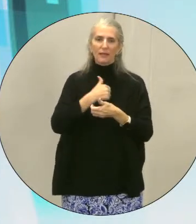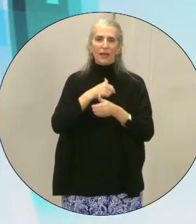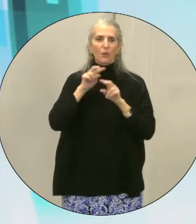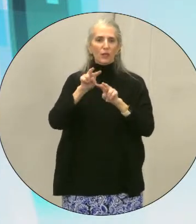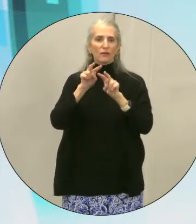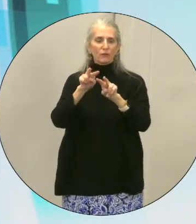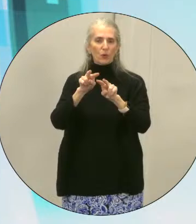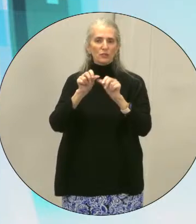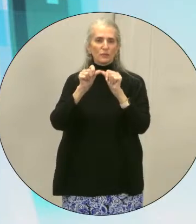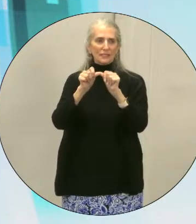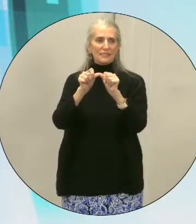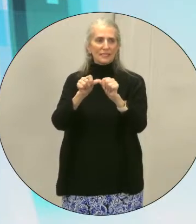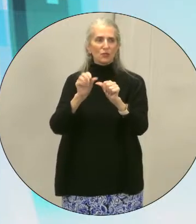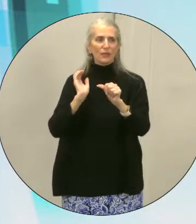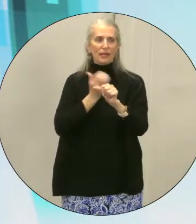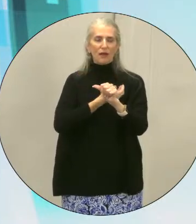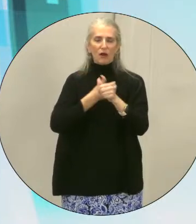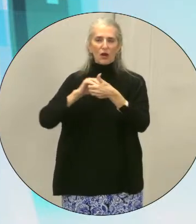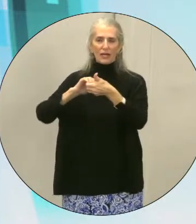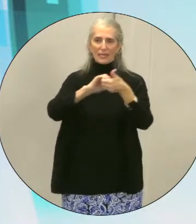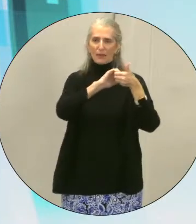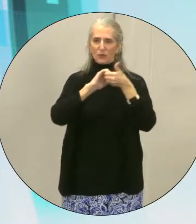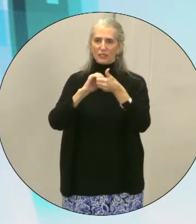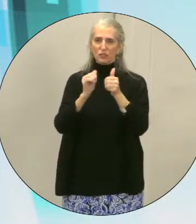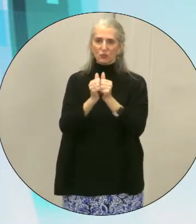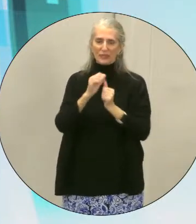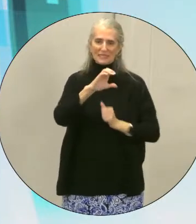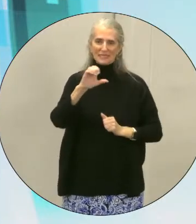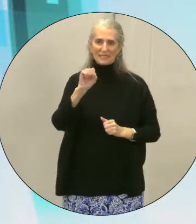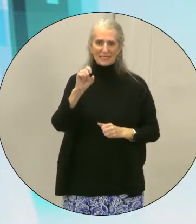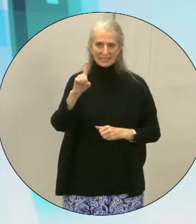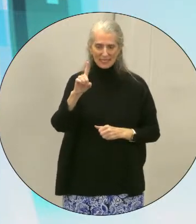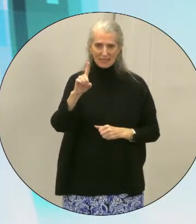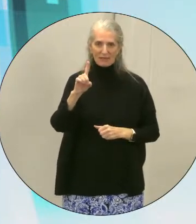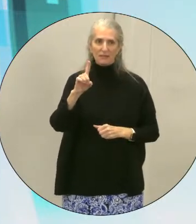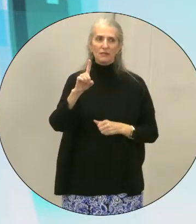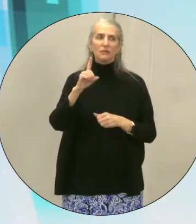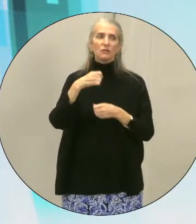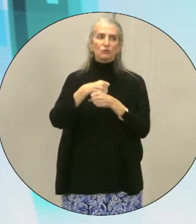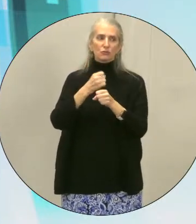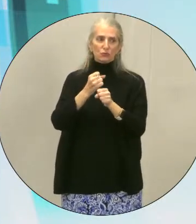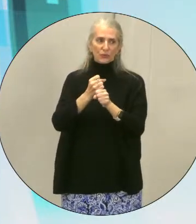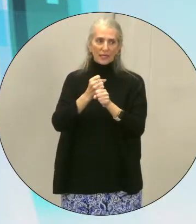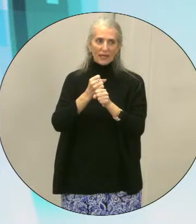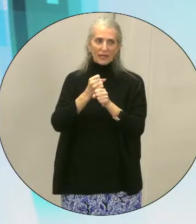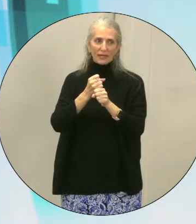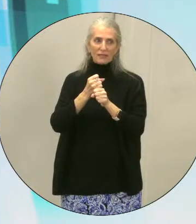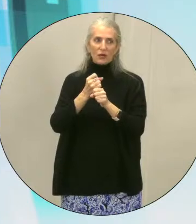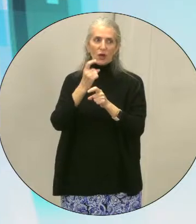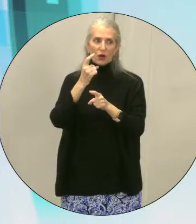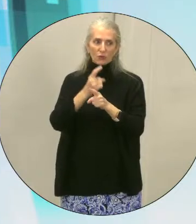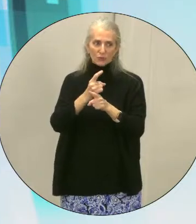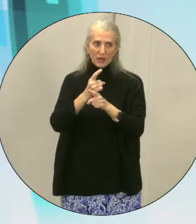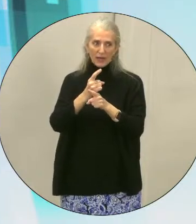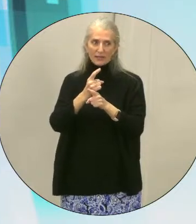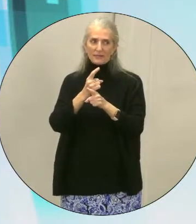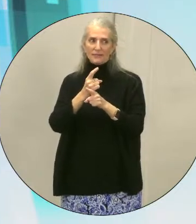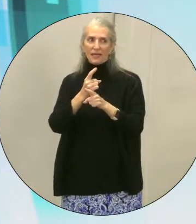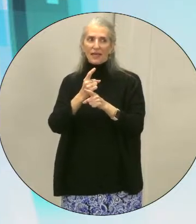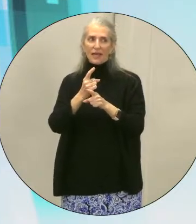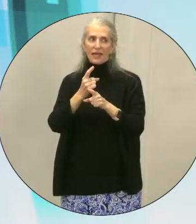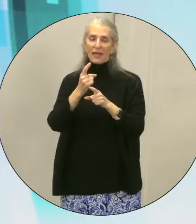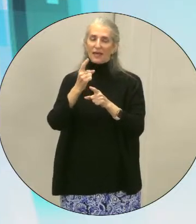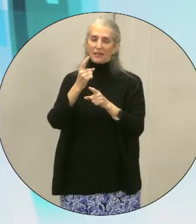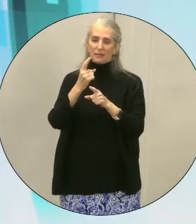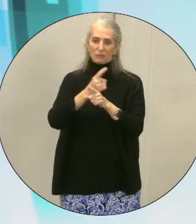to continuing our collaboration with CCSD to create a bright and successful future for our students.